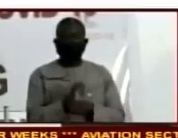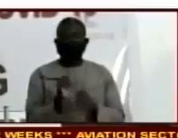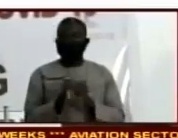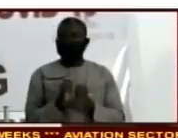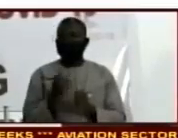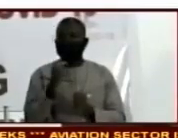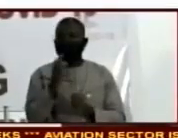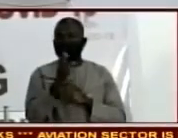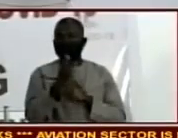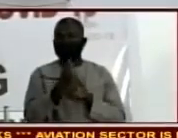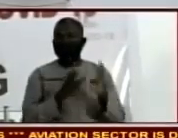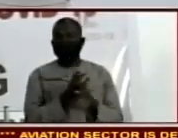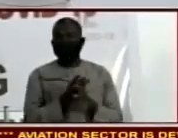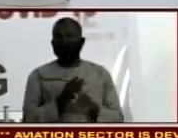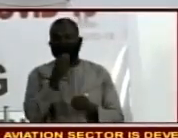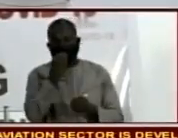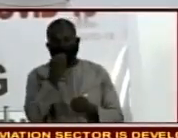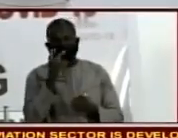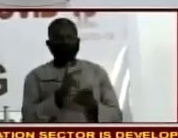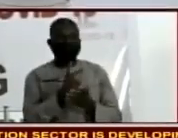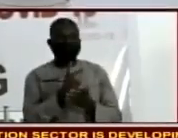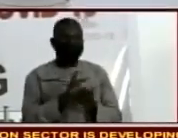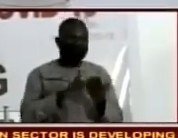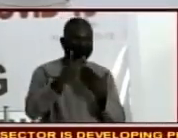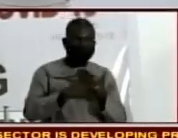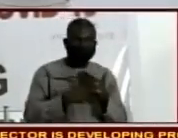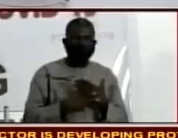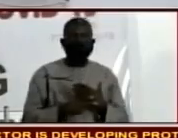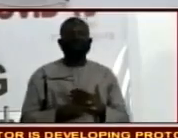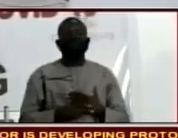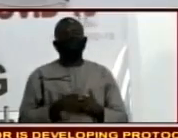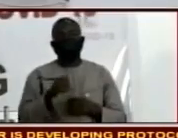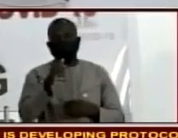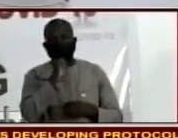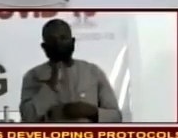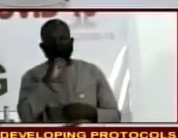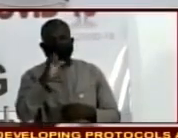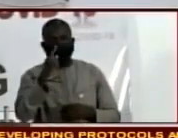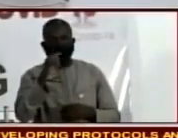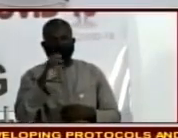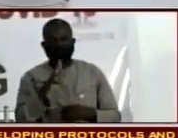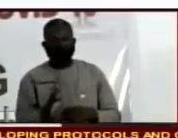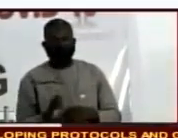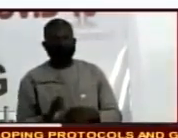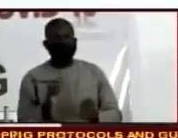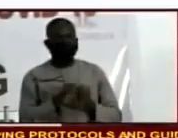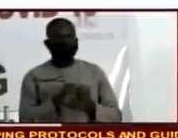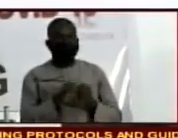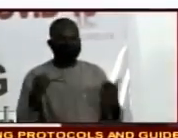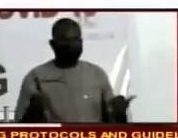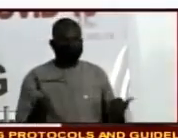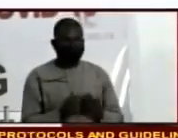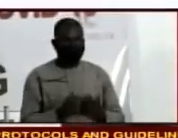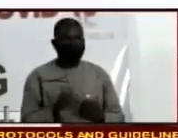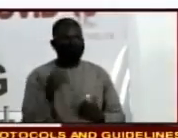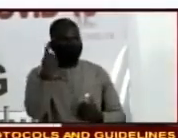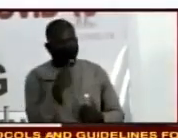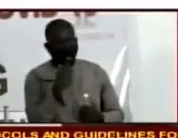Food Programme and the private sector to tackle the challenge posed by hunger, because we believe that